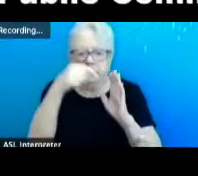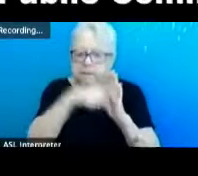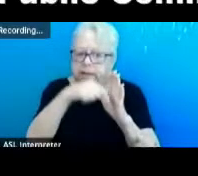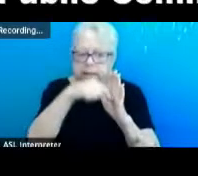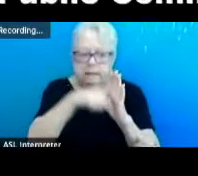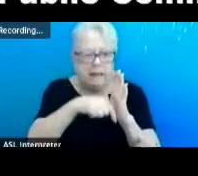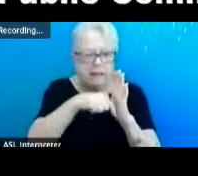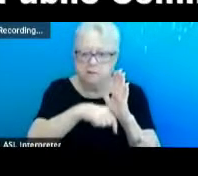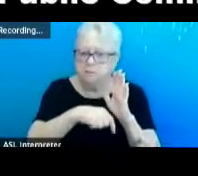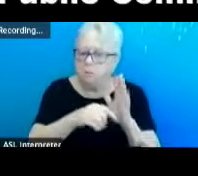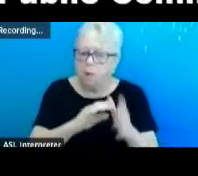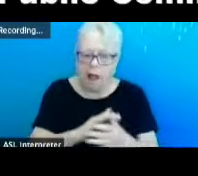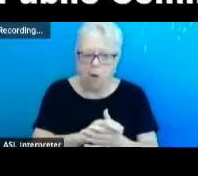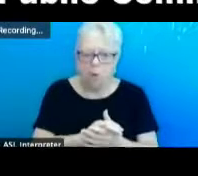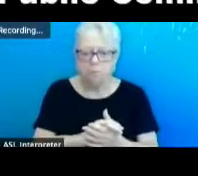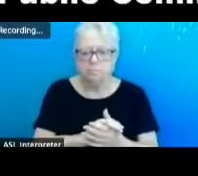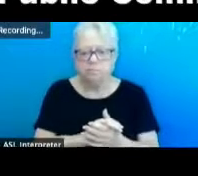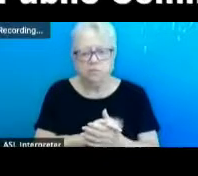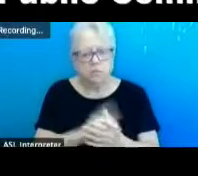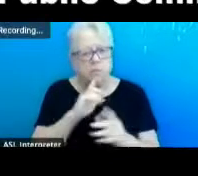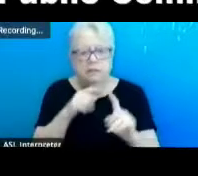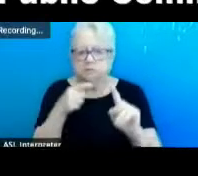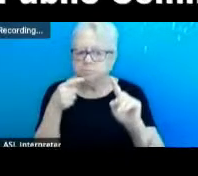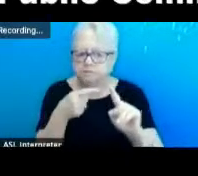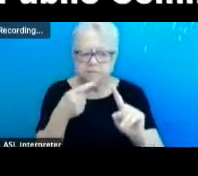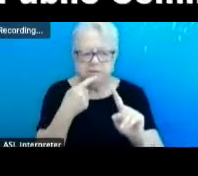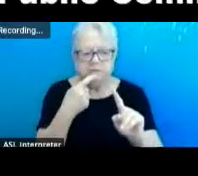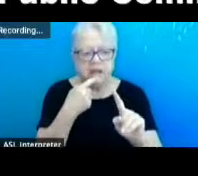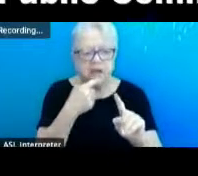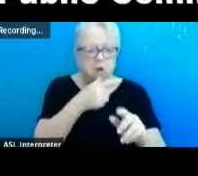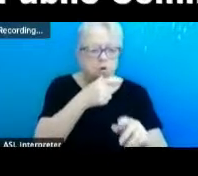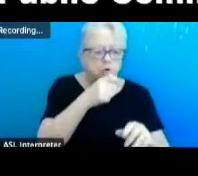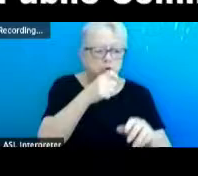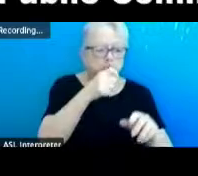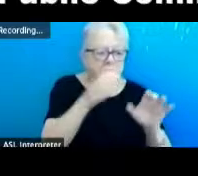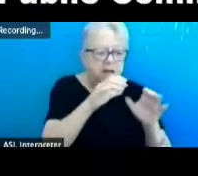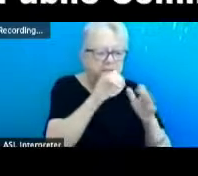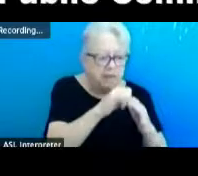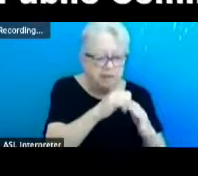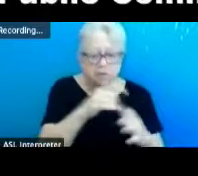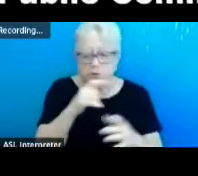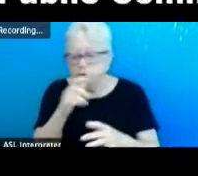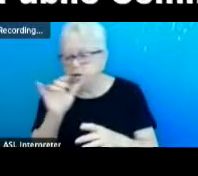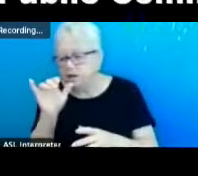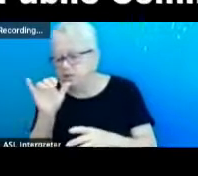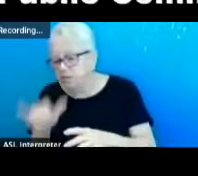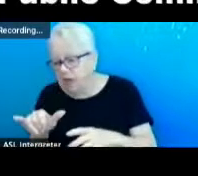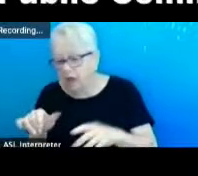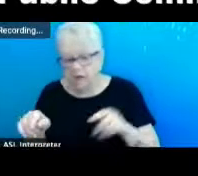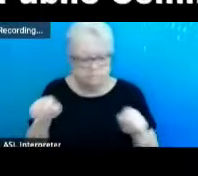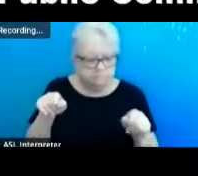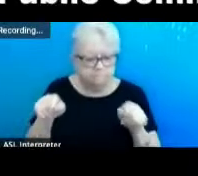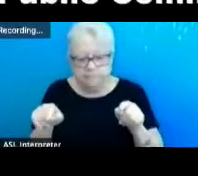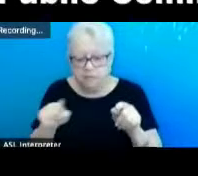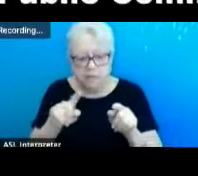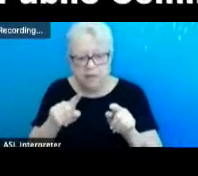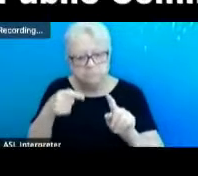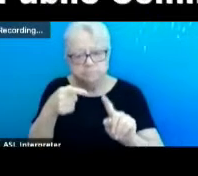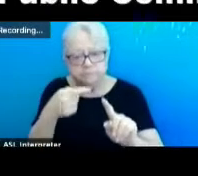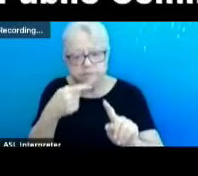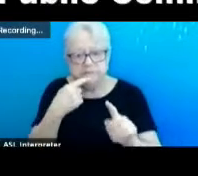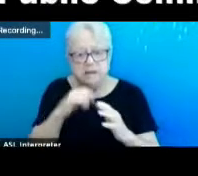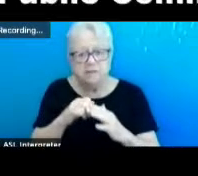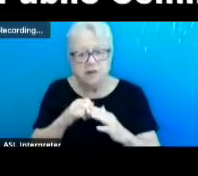do specify exactly who worked on what and all that. So, and I imagine from their point of